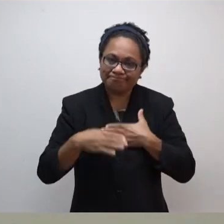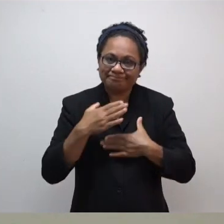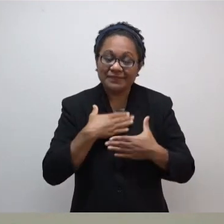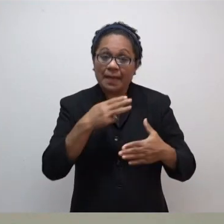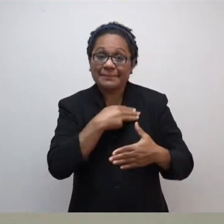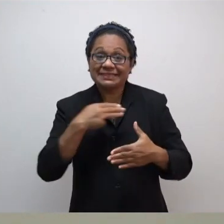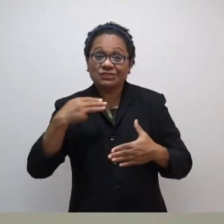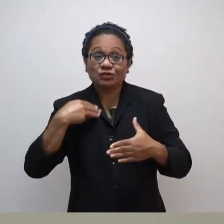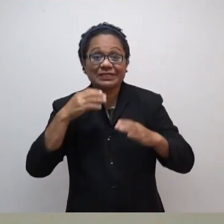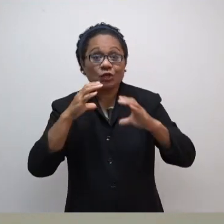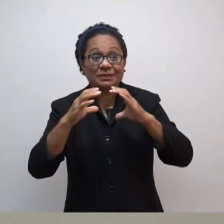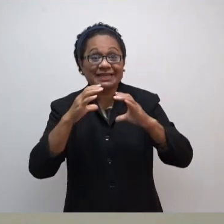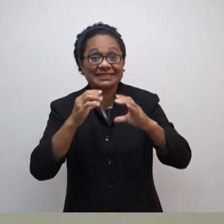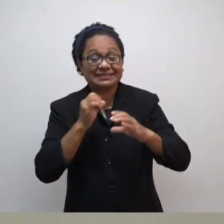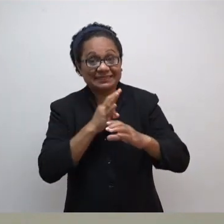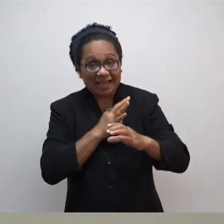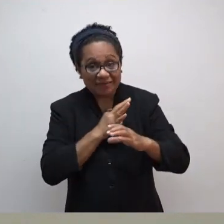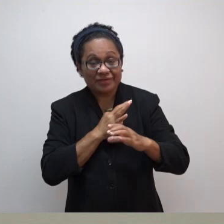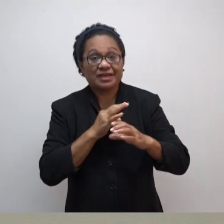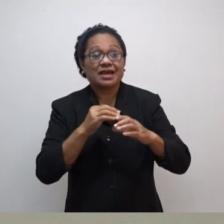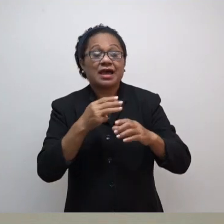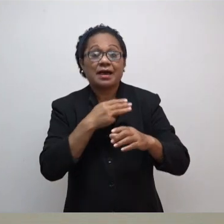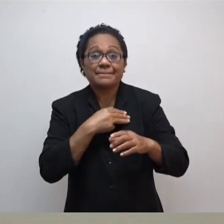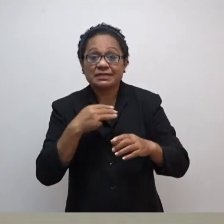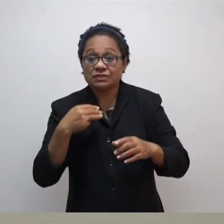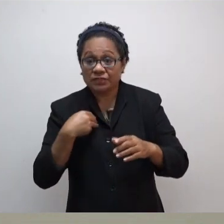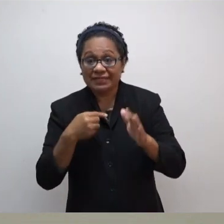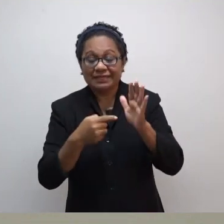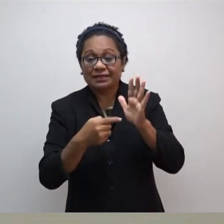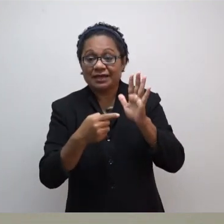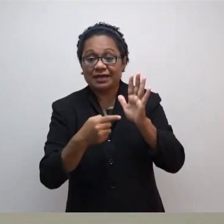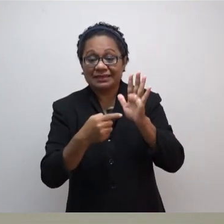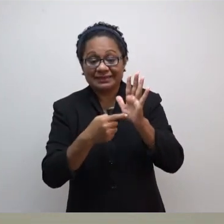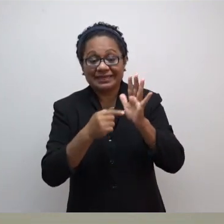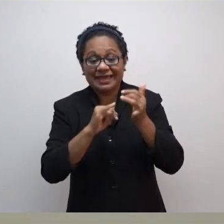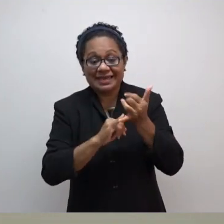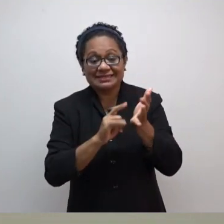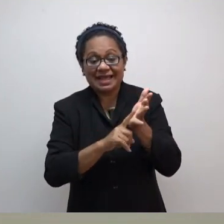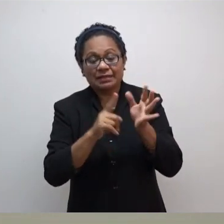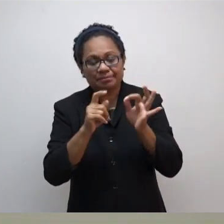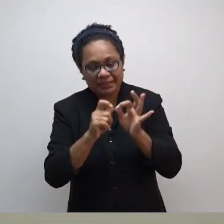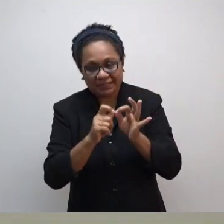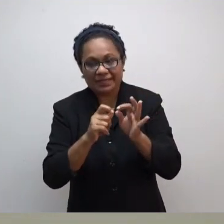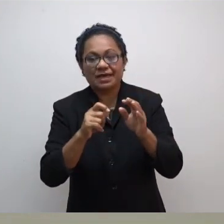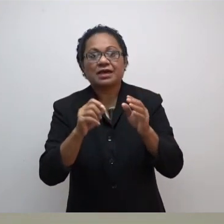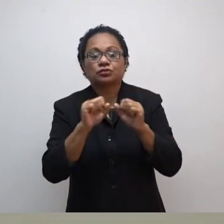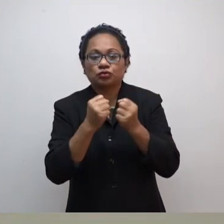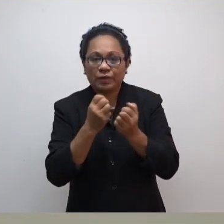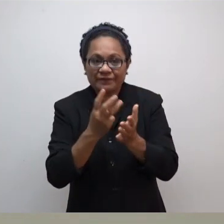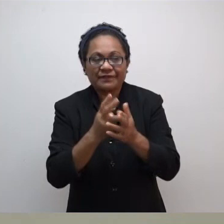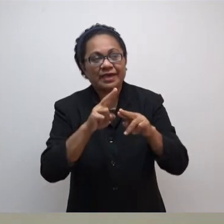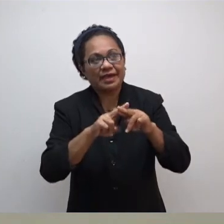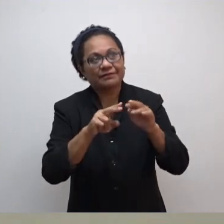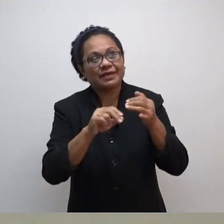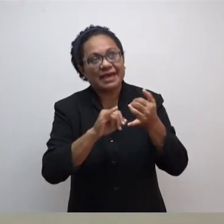Communication staff, Digital Fiji team, Ministry of Civil Service, TSLB, Ministry of Social Welfare, FRCS,